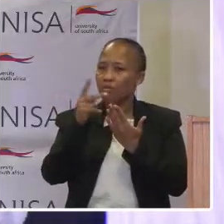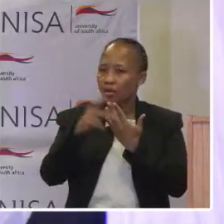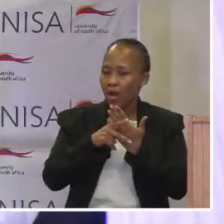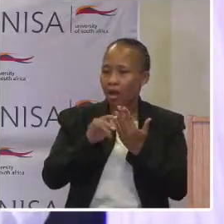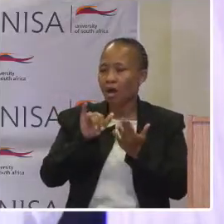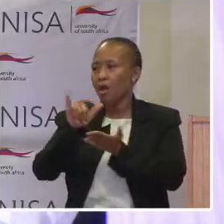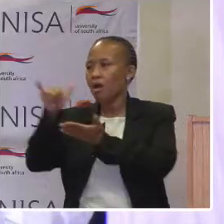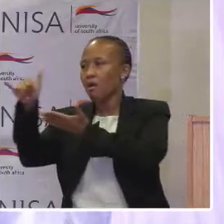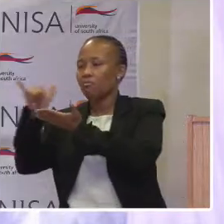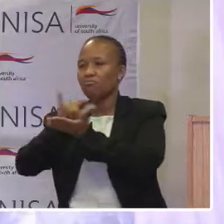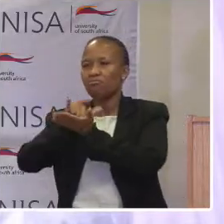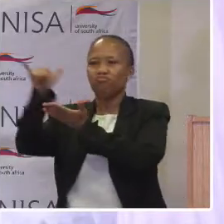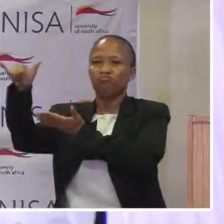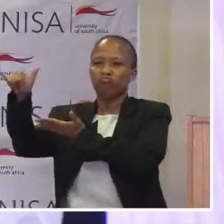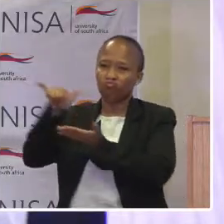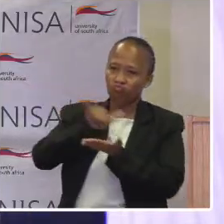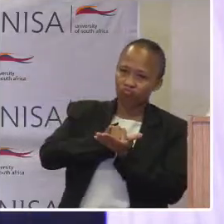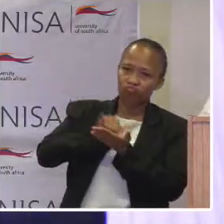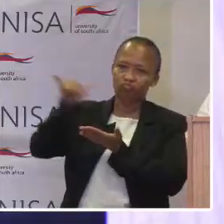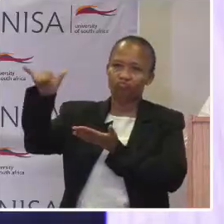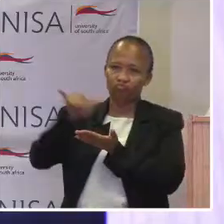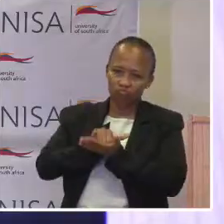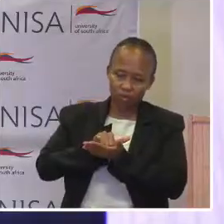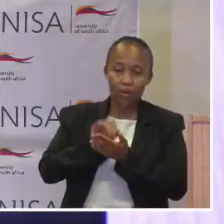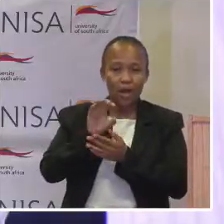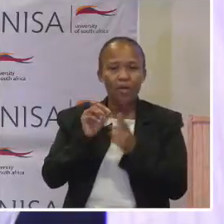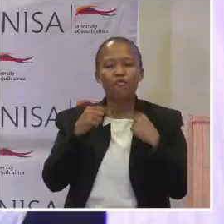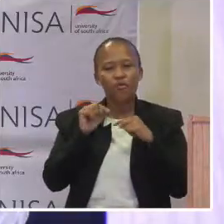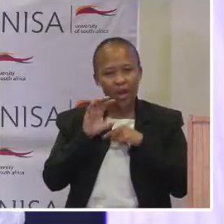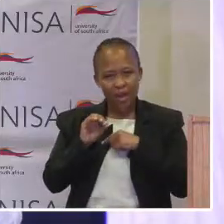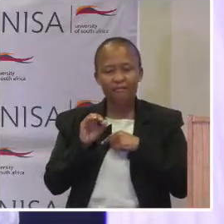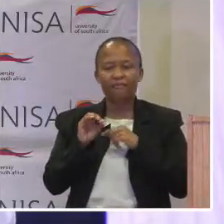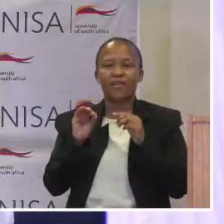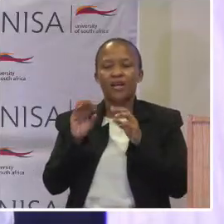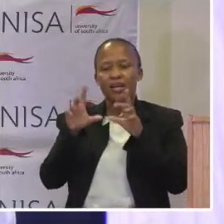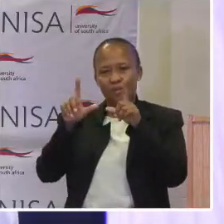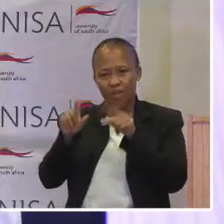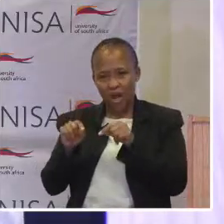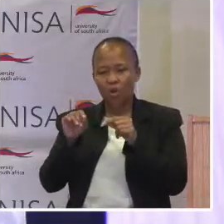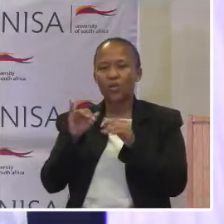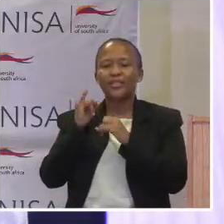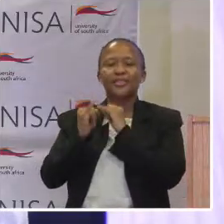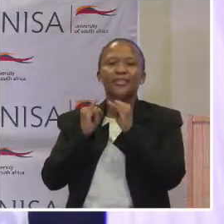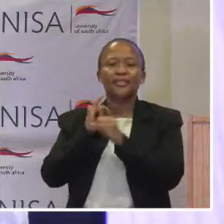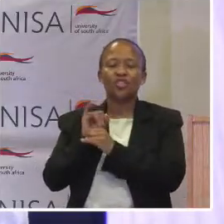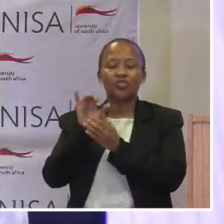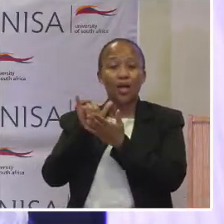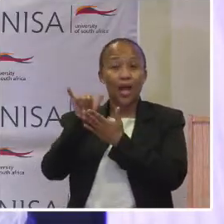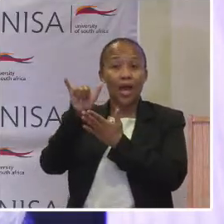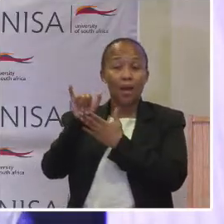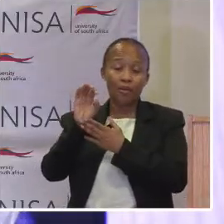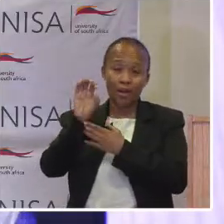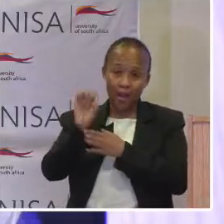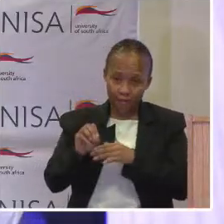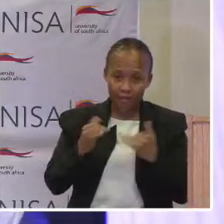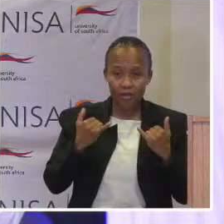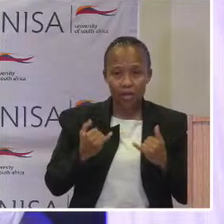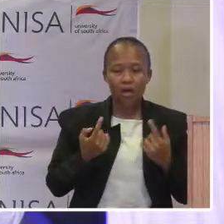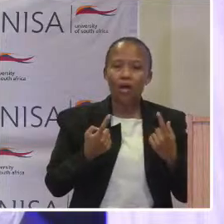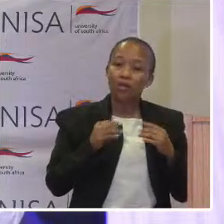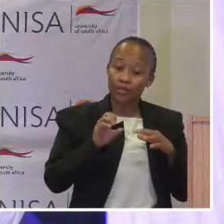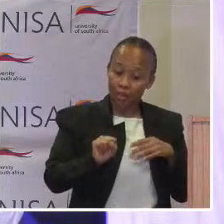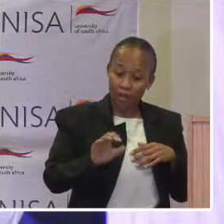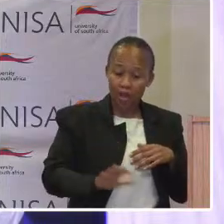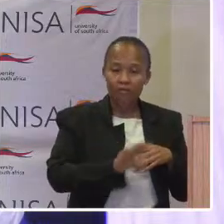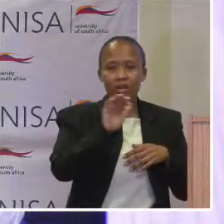out. We have that at Cape Town International. We need, in South Africa, logistics hubs where